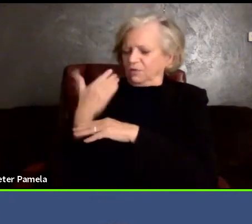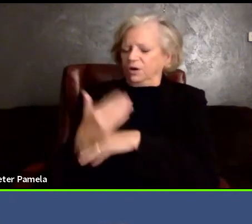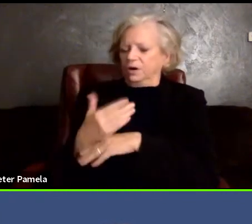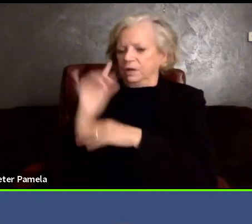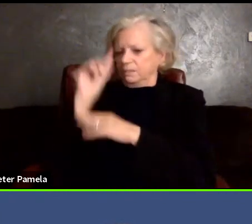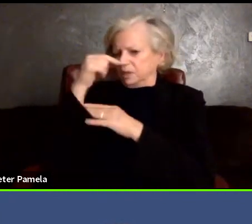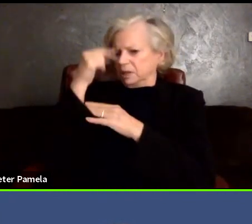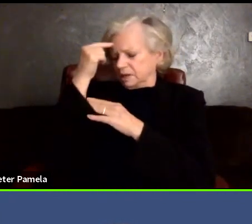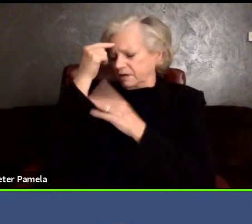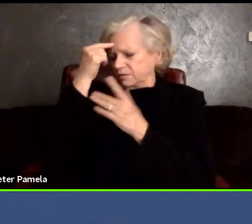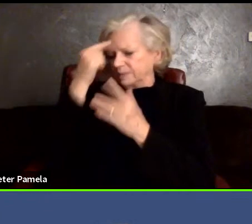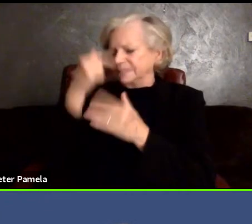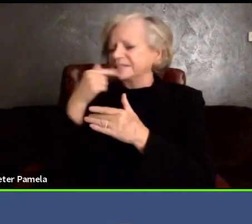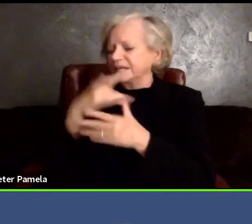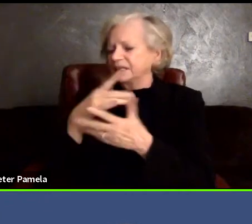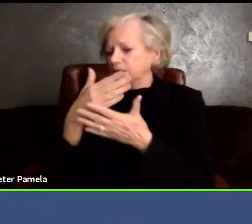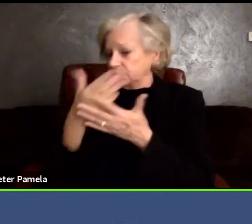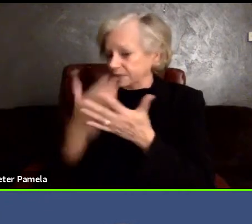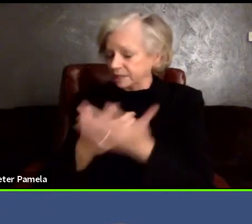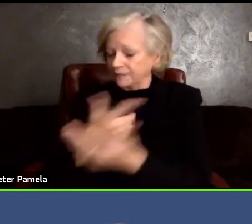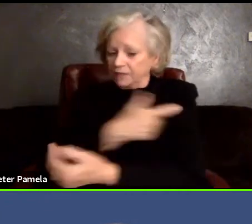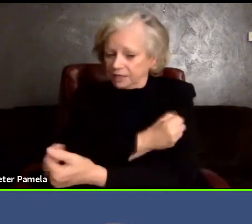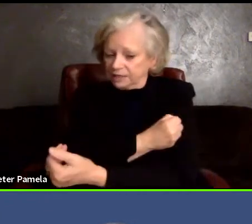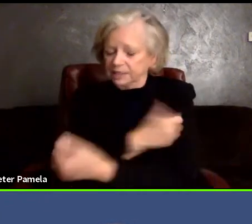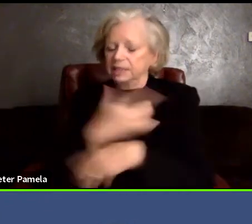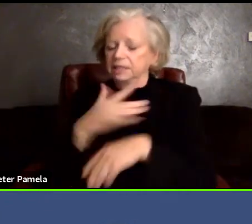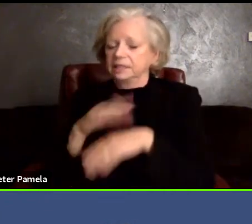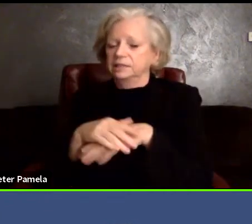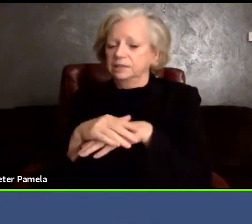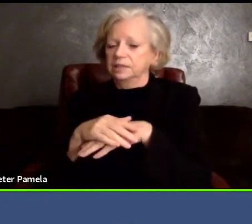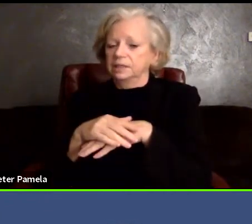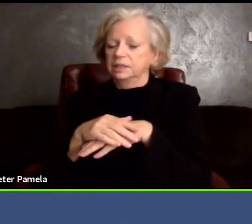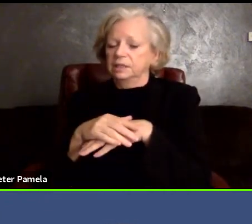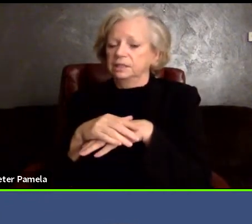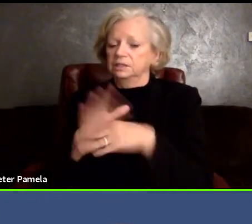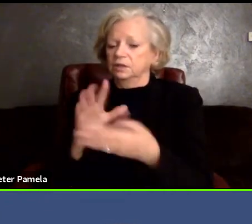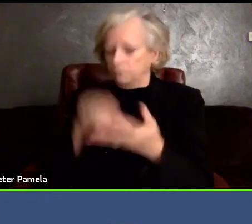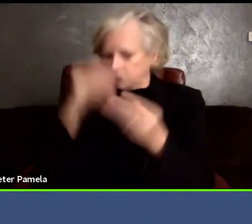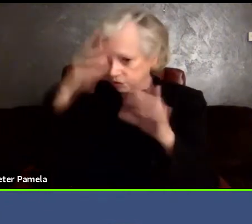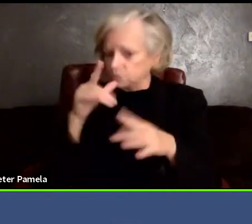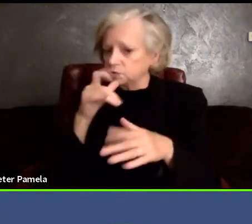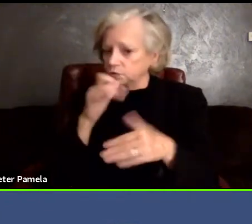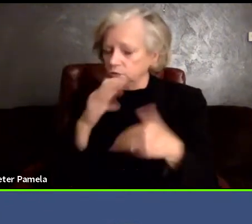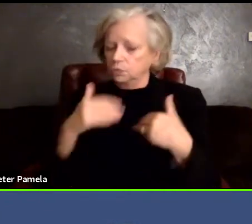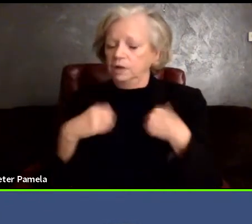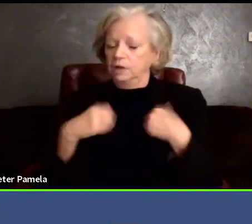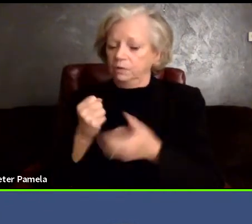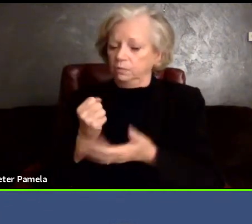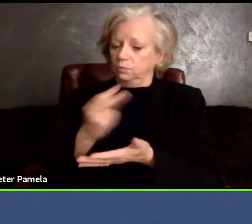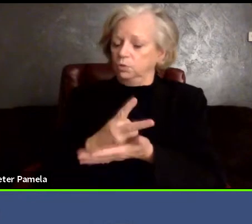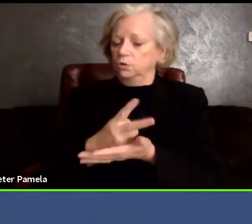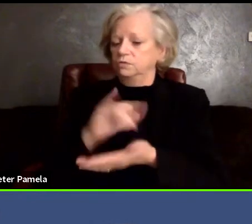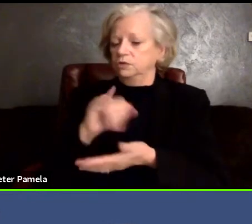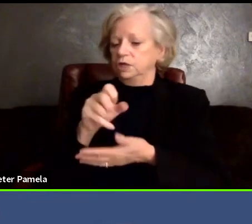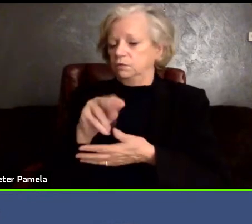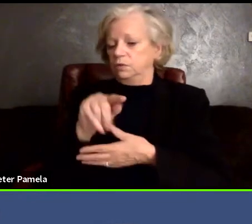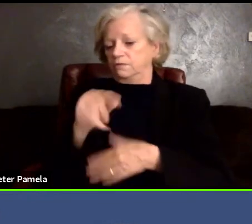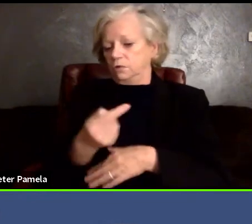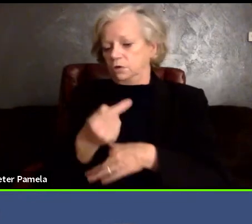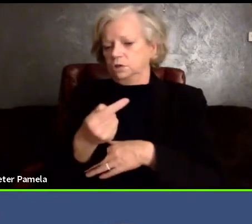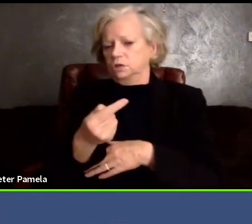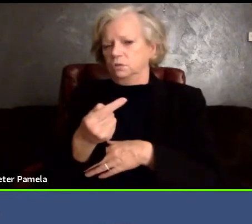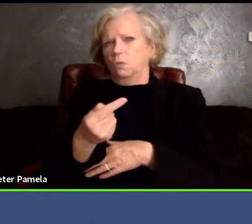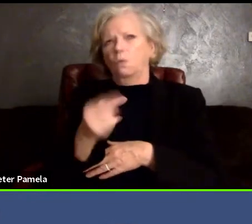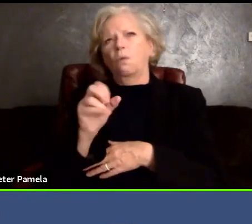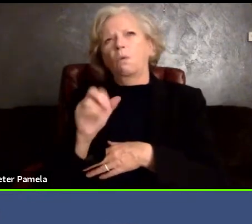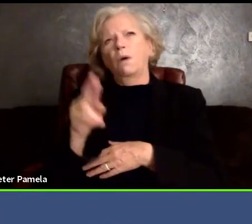students who are old enough to get a approved vaccine effective either January 1st or I think July 1st.